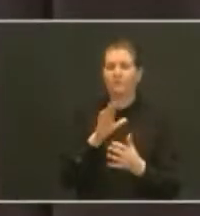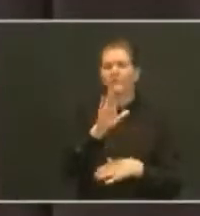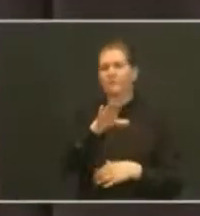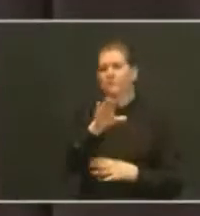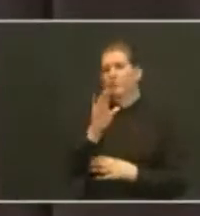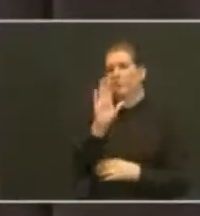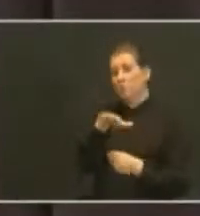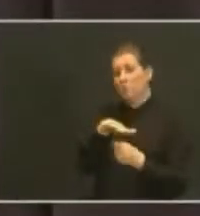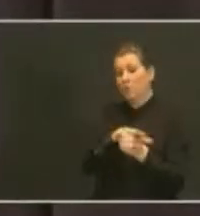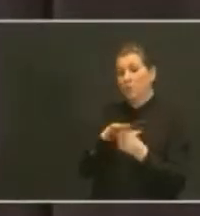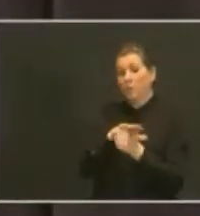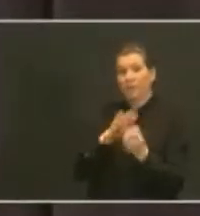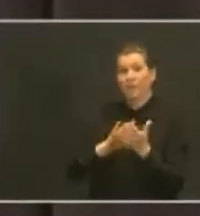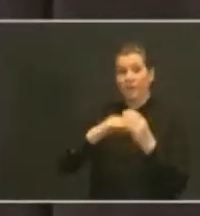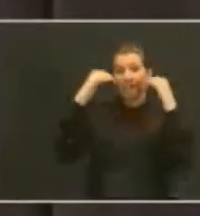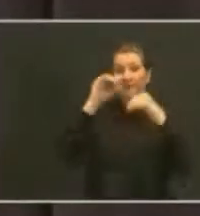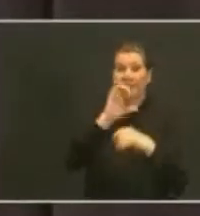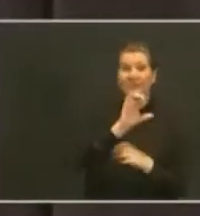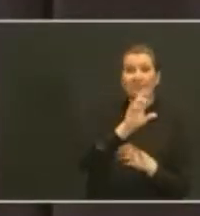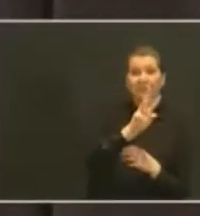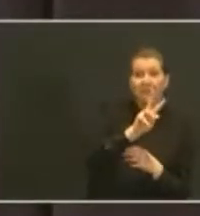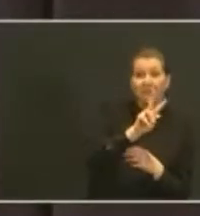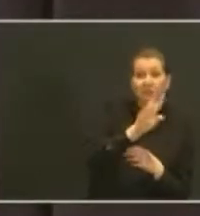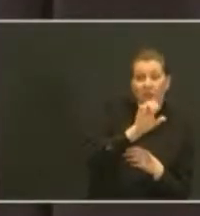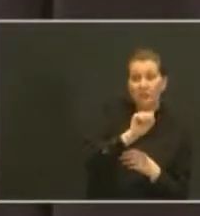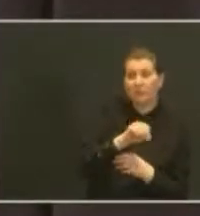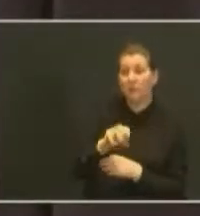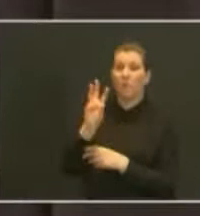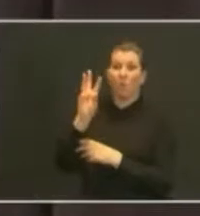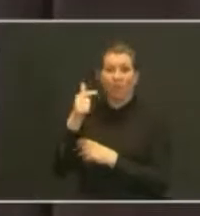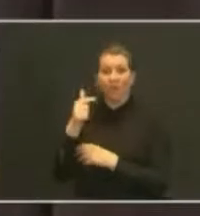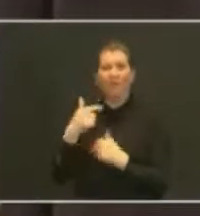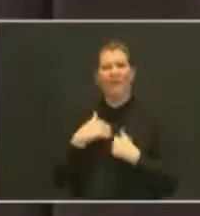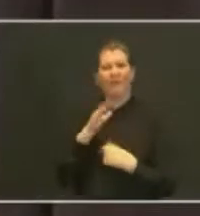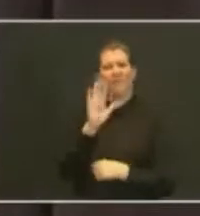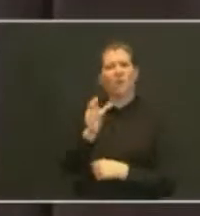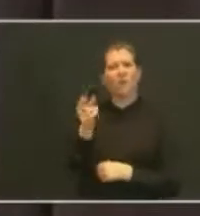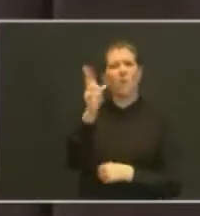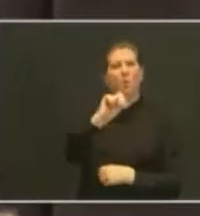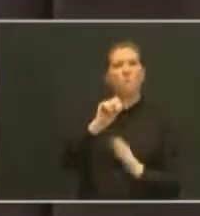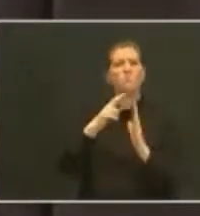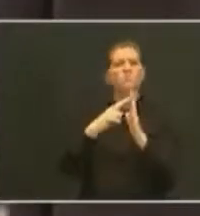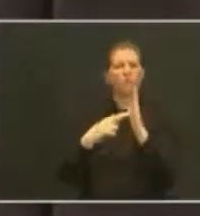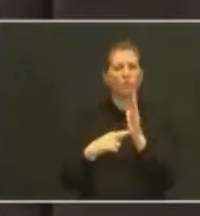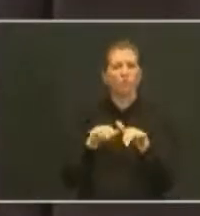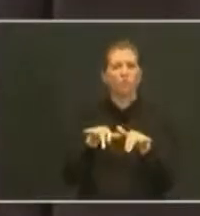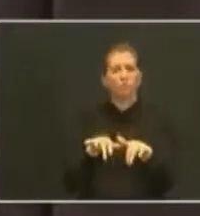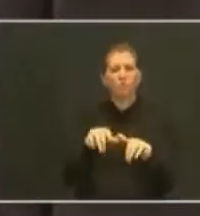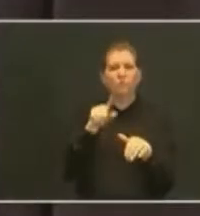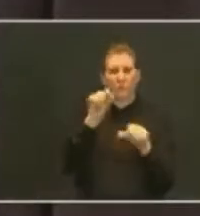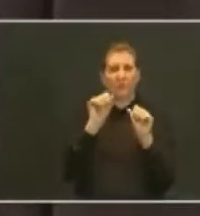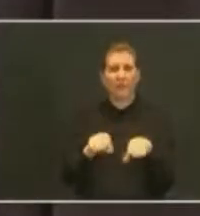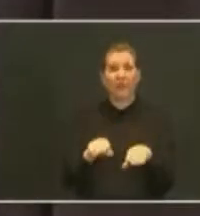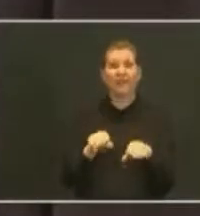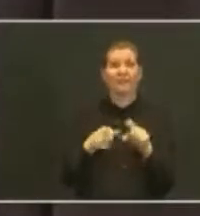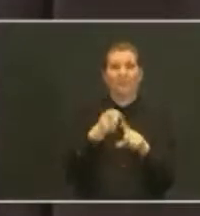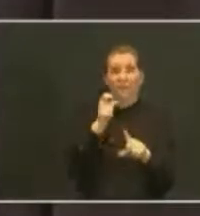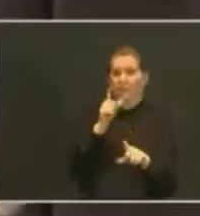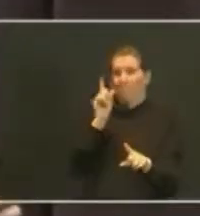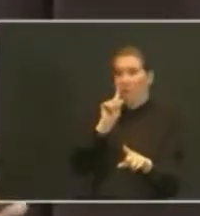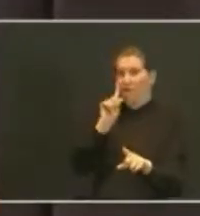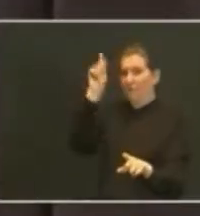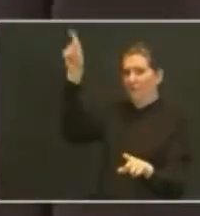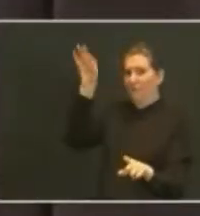was required to be set up in partnership with the feds, we have a single registration